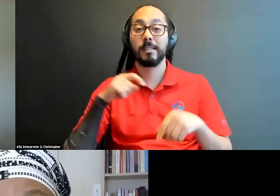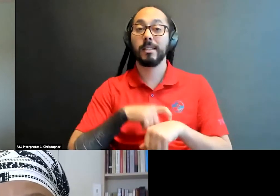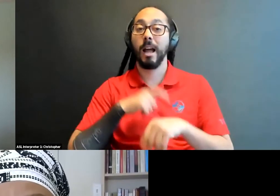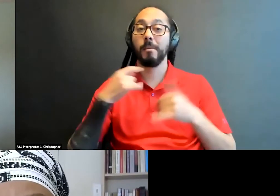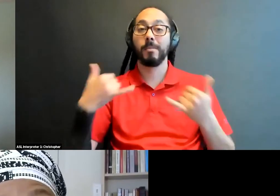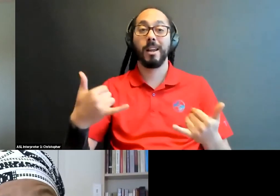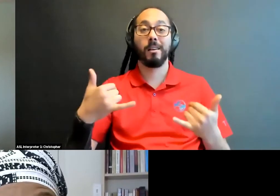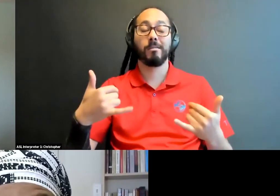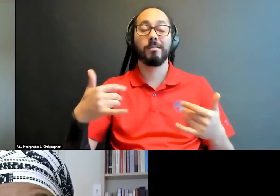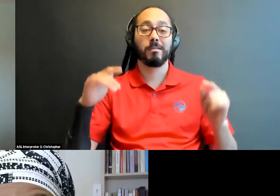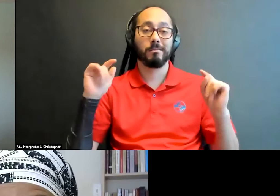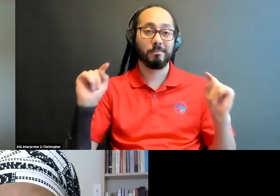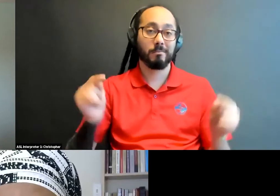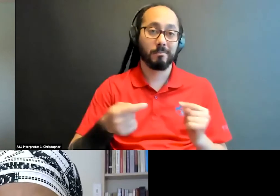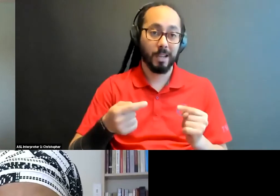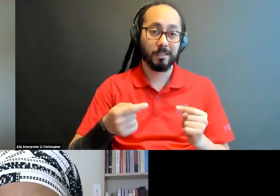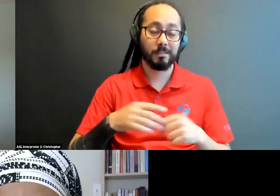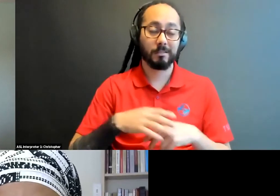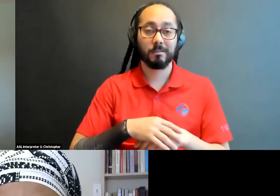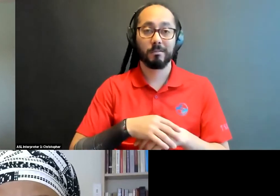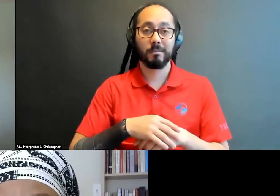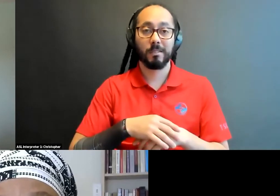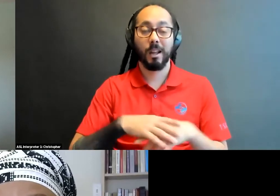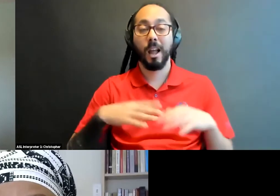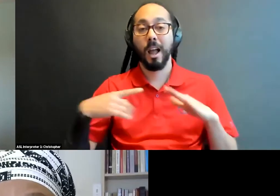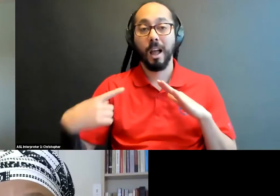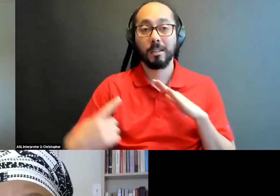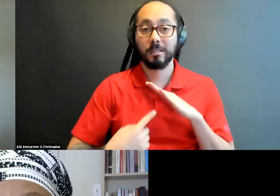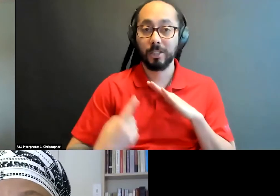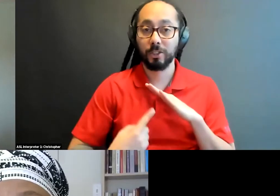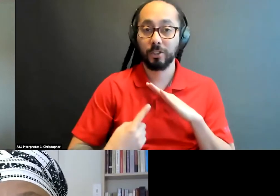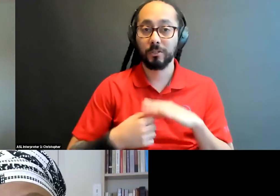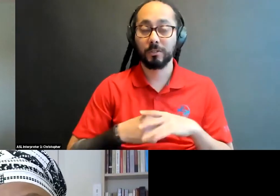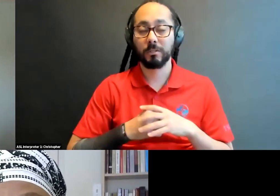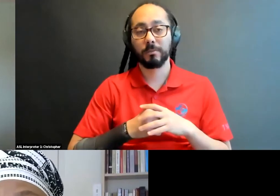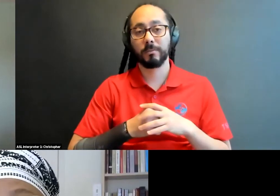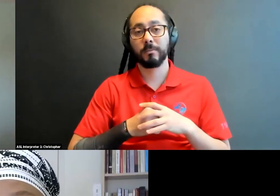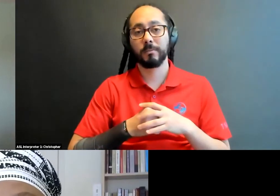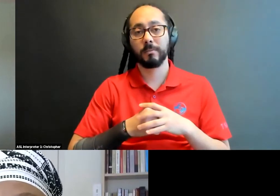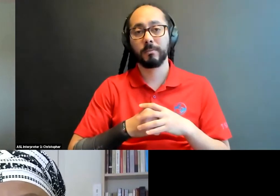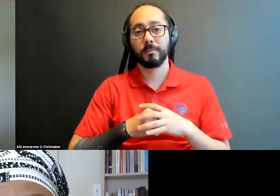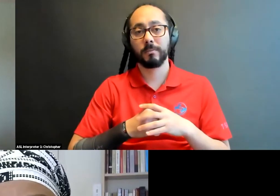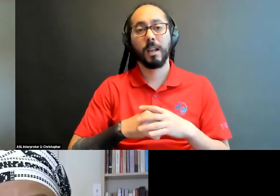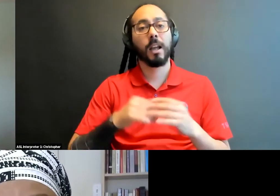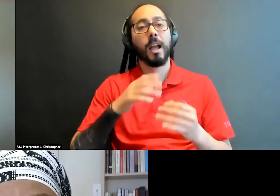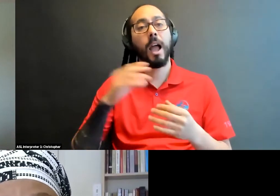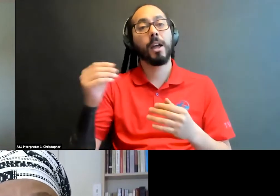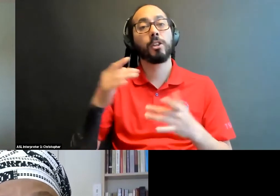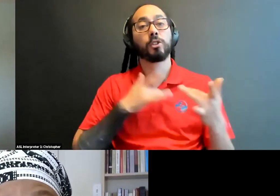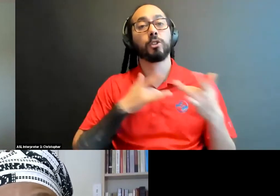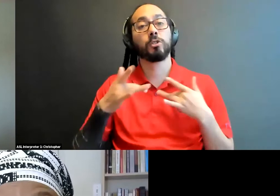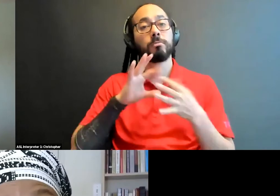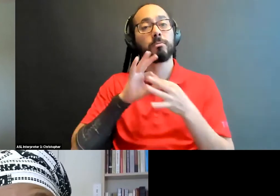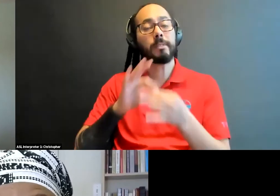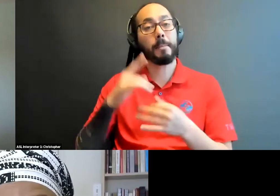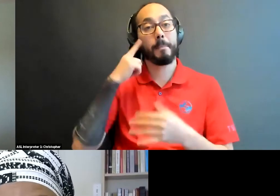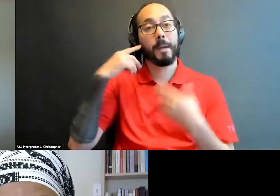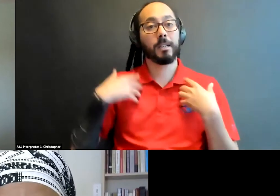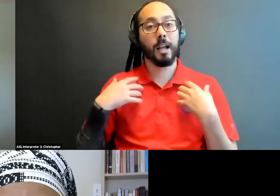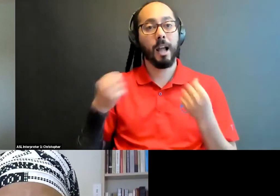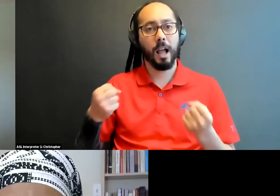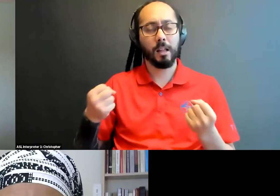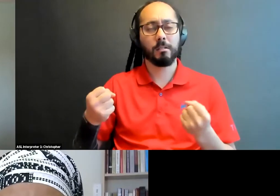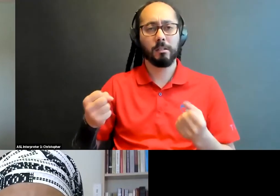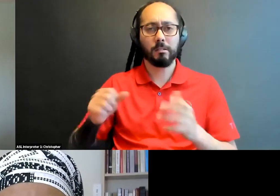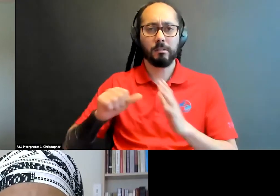This is a time of isolation. This is a time when concerns about mental health have been